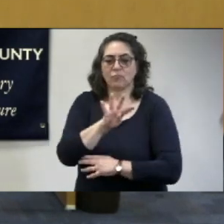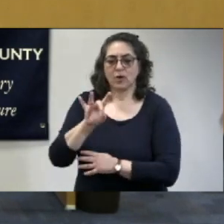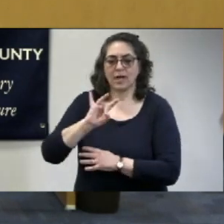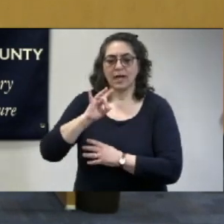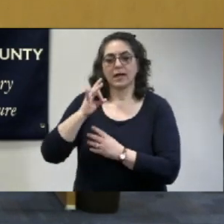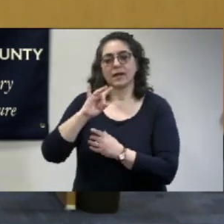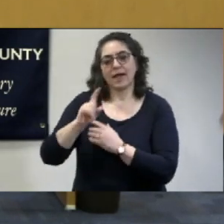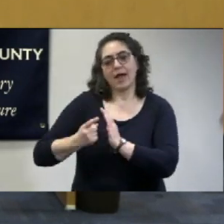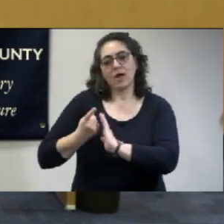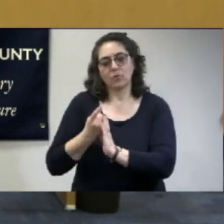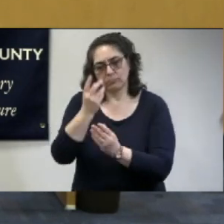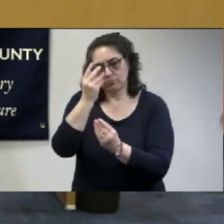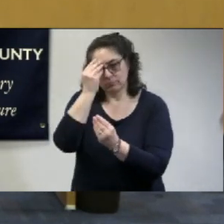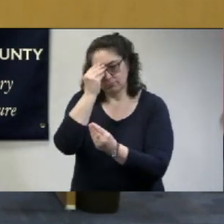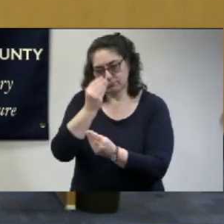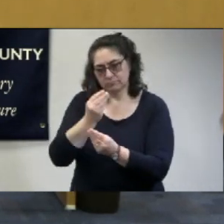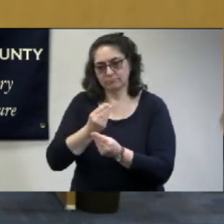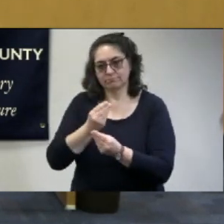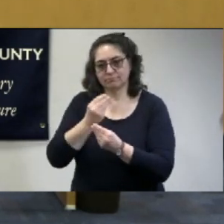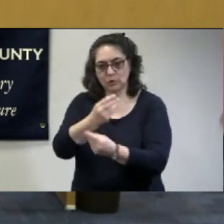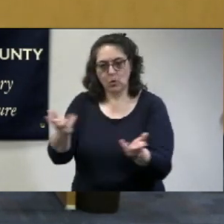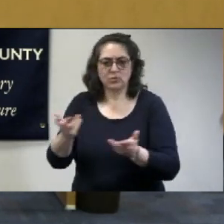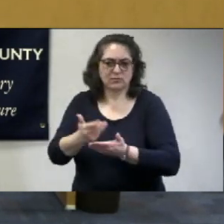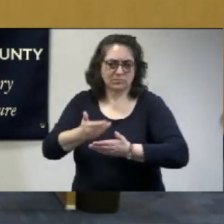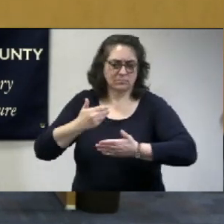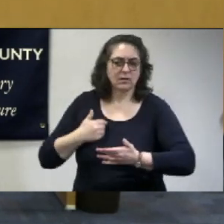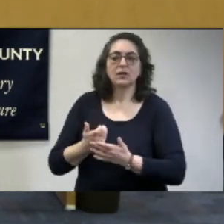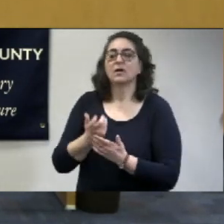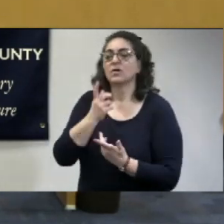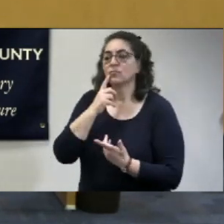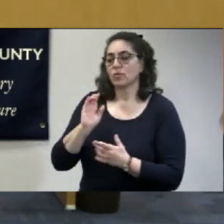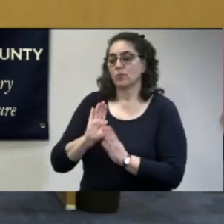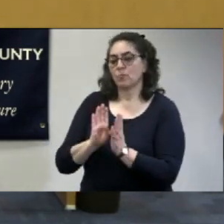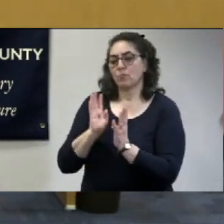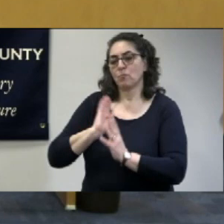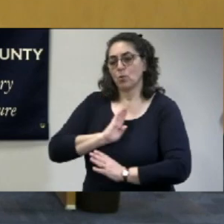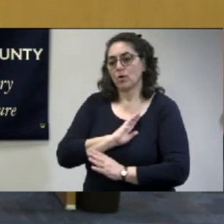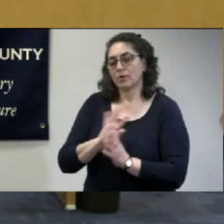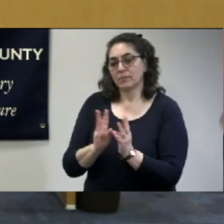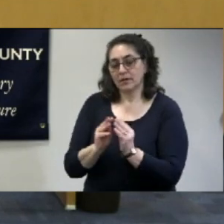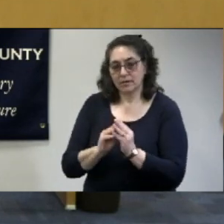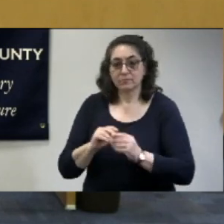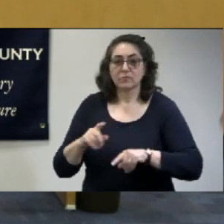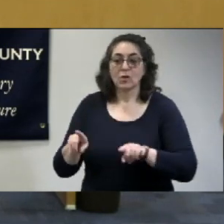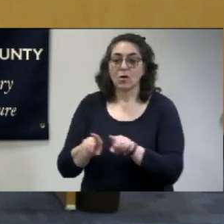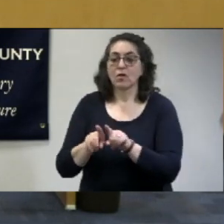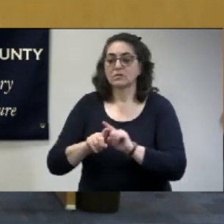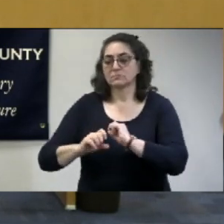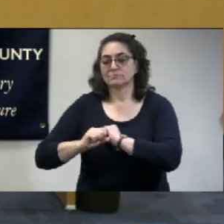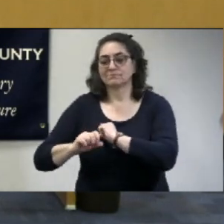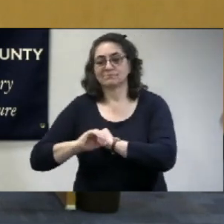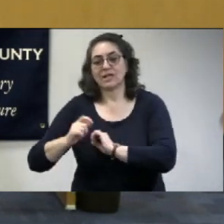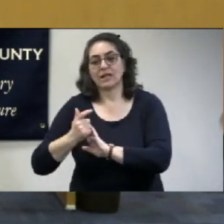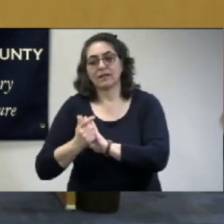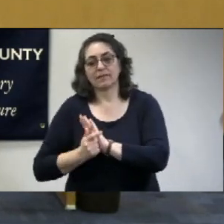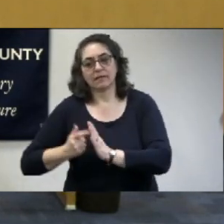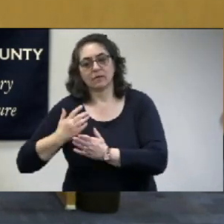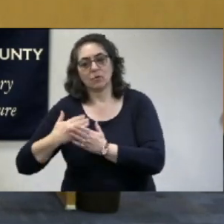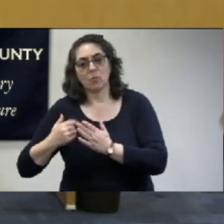advance notice of the board meeting. A copy of the public notice was also published in the legal ad section of both the Herald News and the